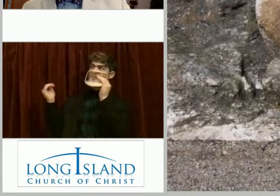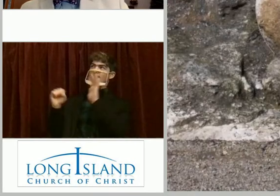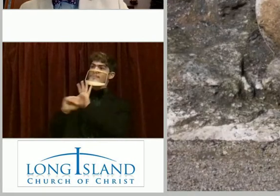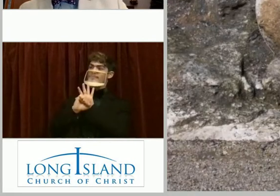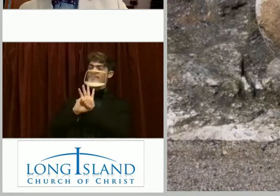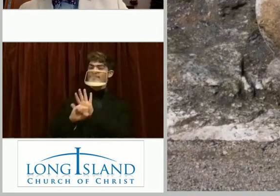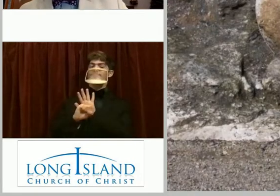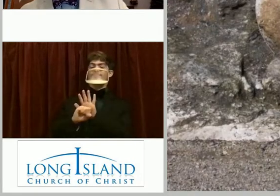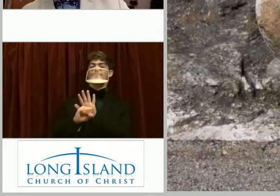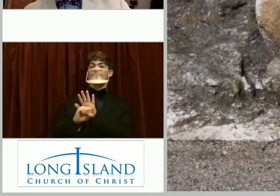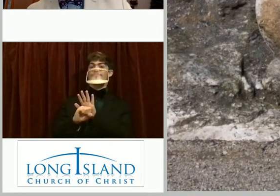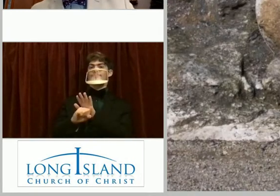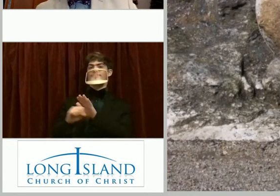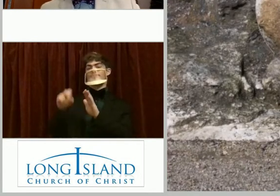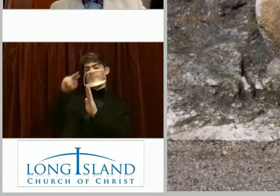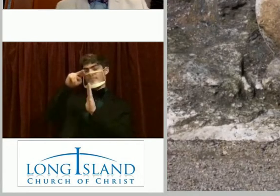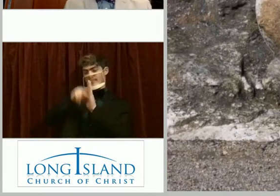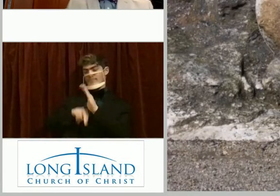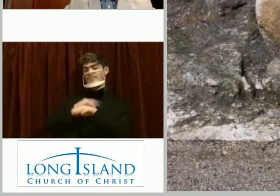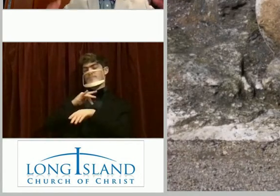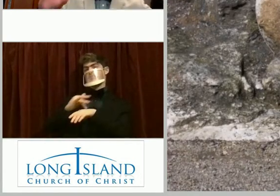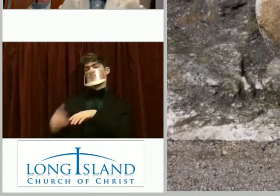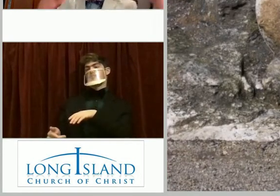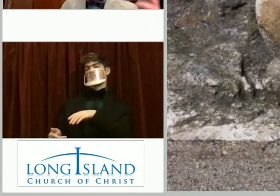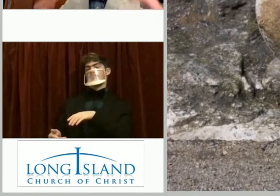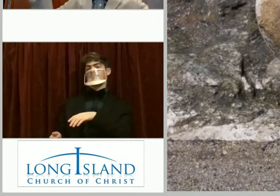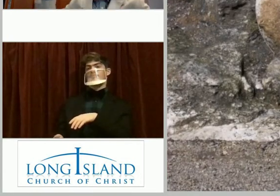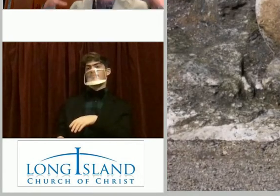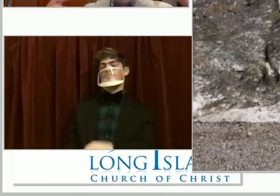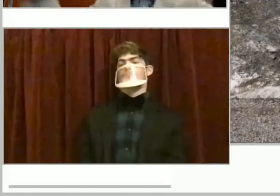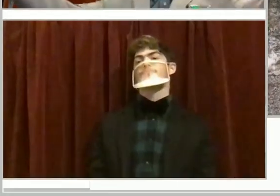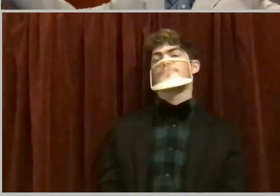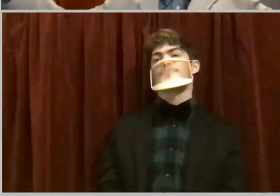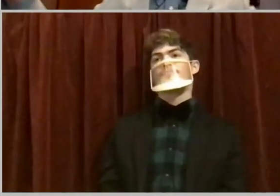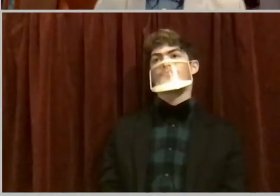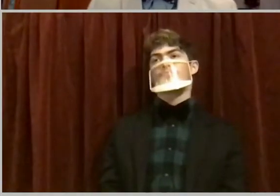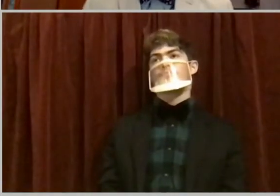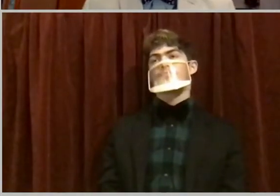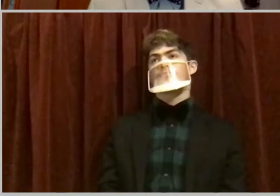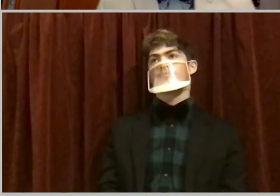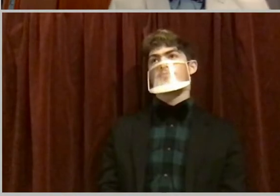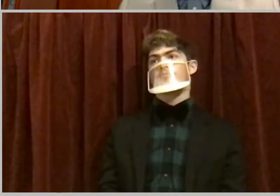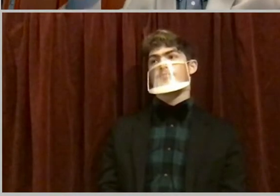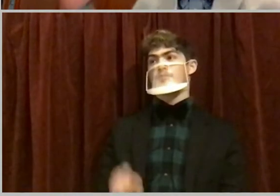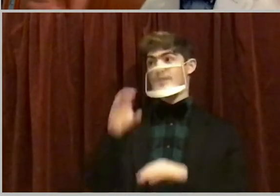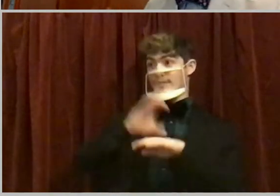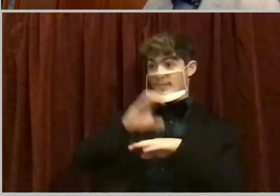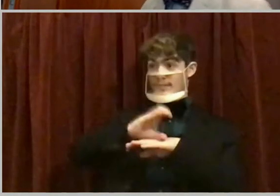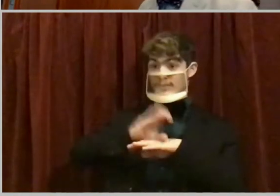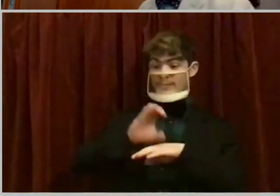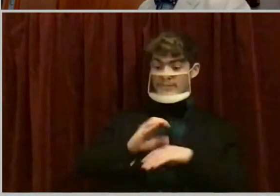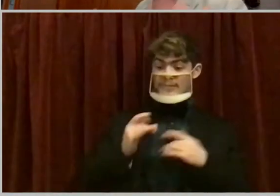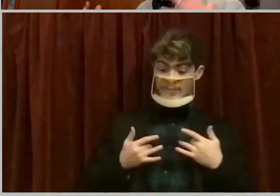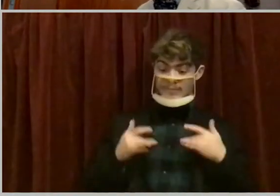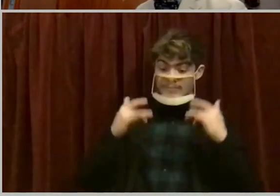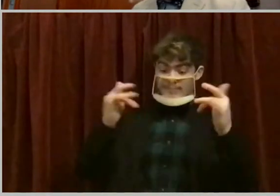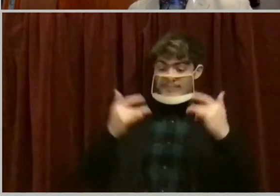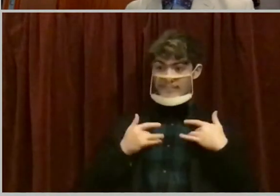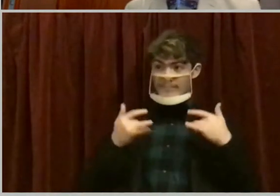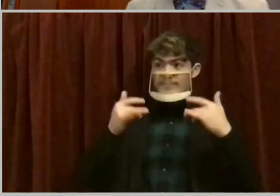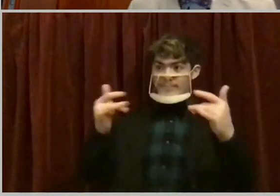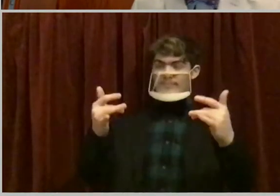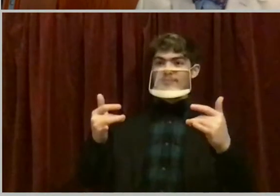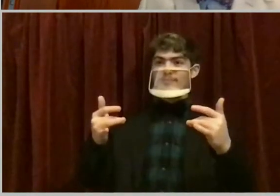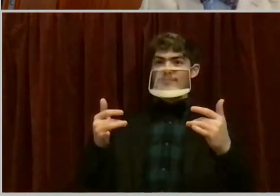the empty grave. That's, along with the radiance that the church expels, are two things that fill